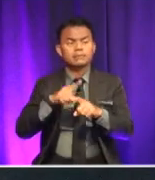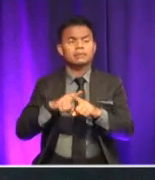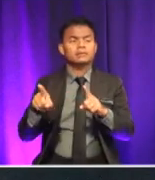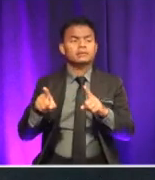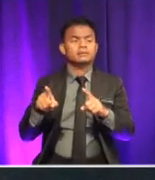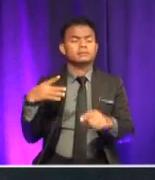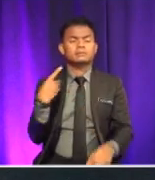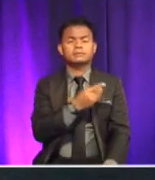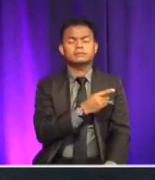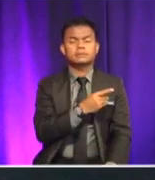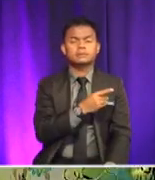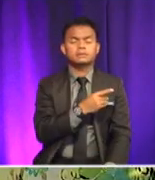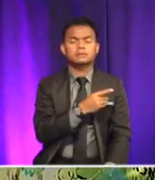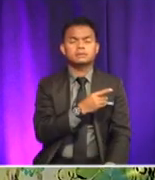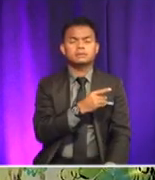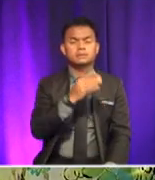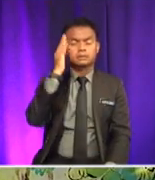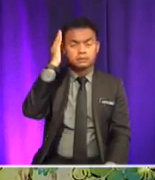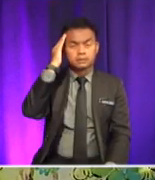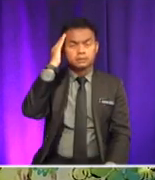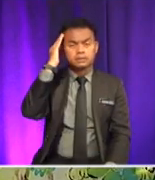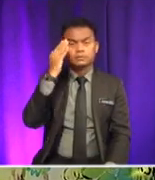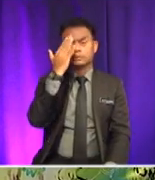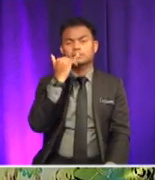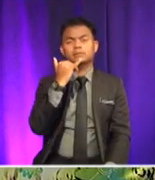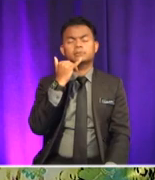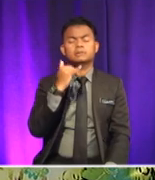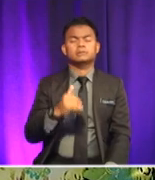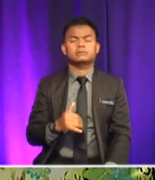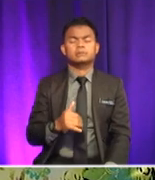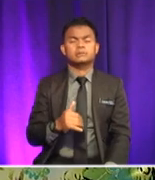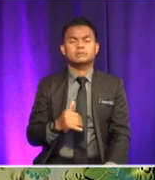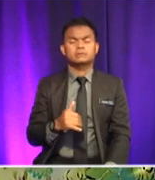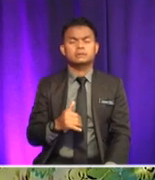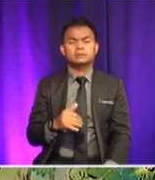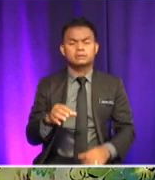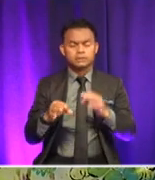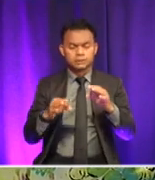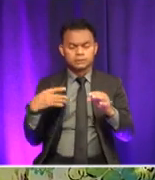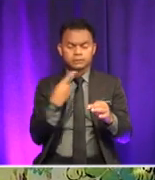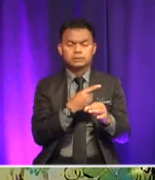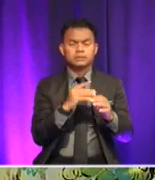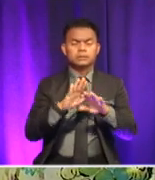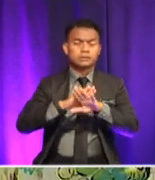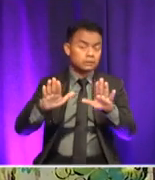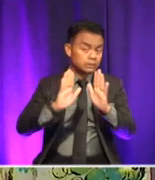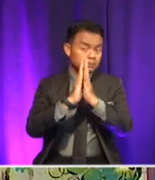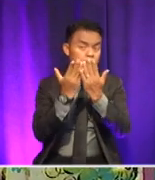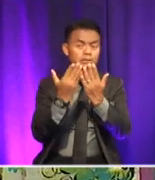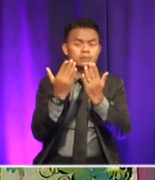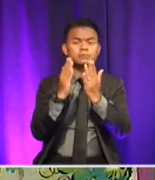write their opinion without relating it to the text, then it becomes a normal English essay. It's not okay. No